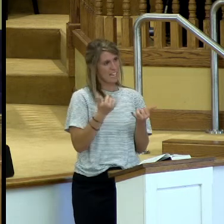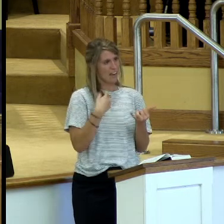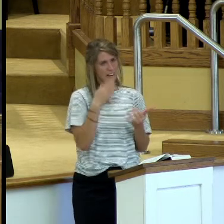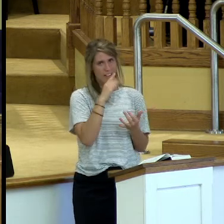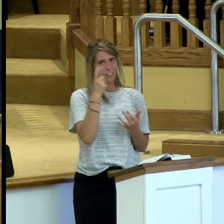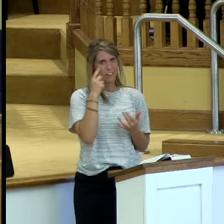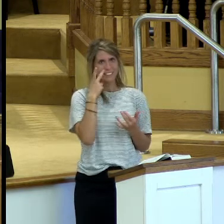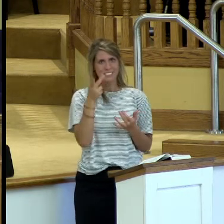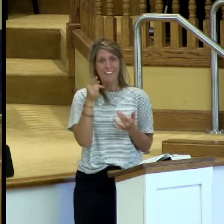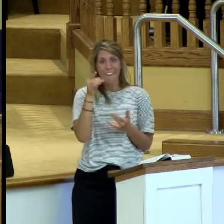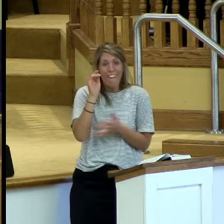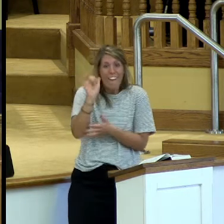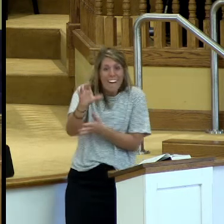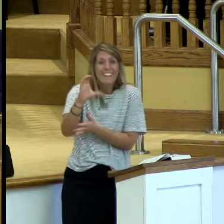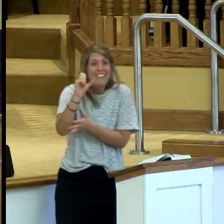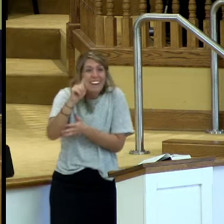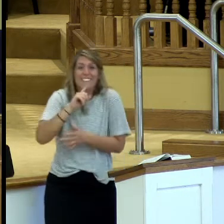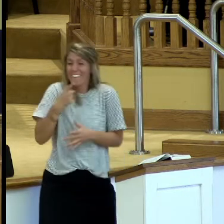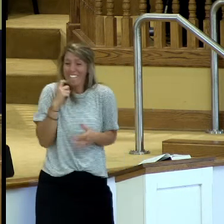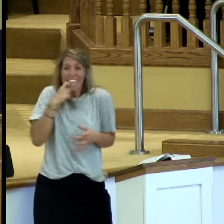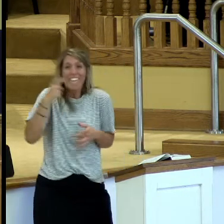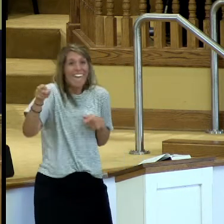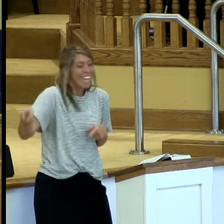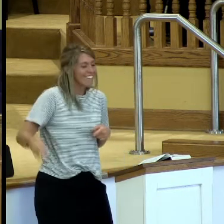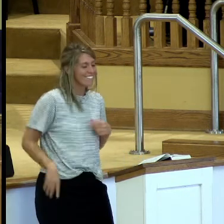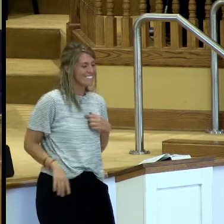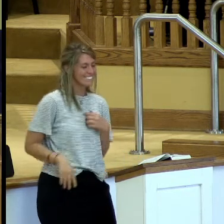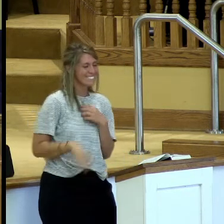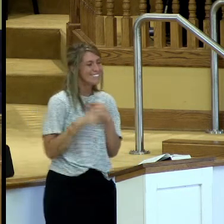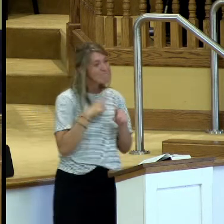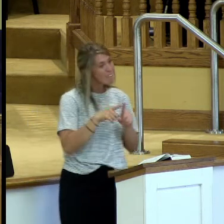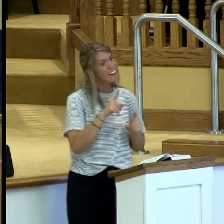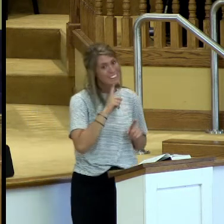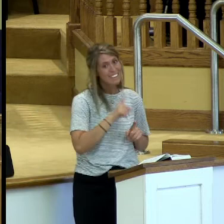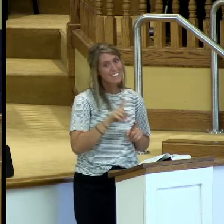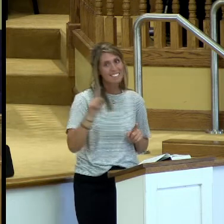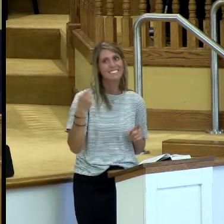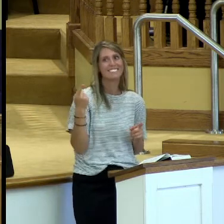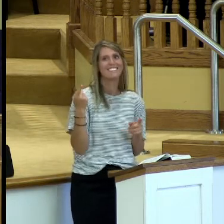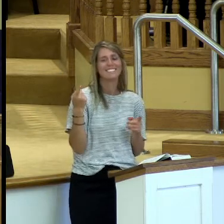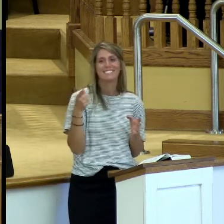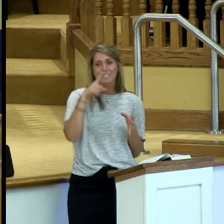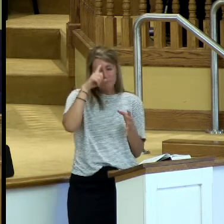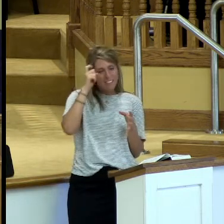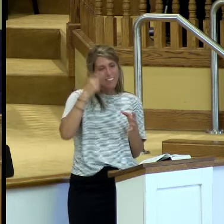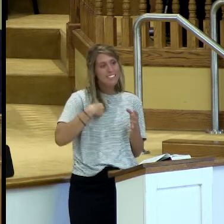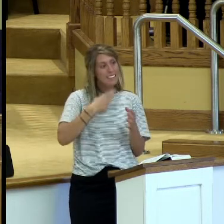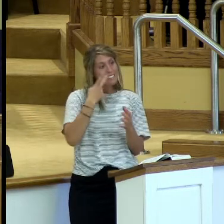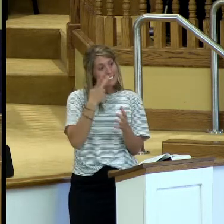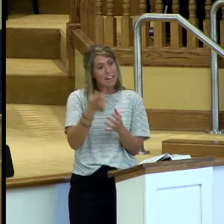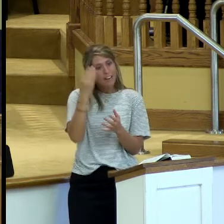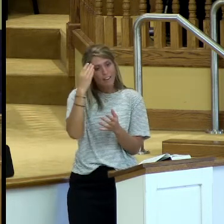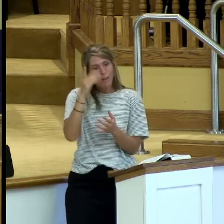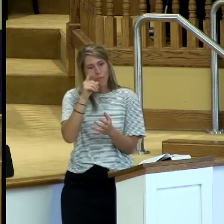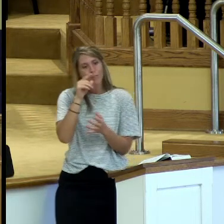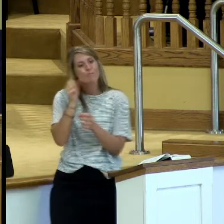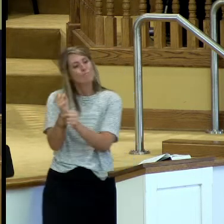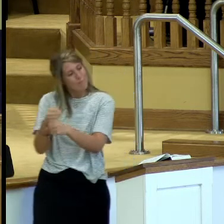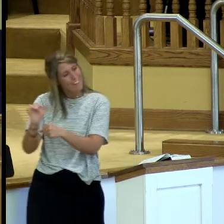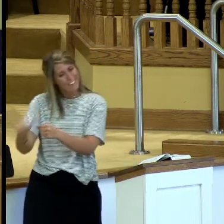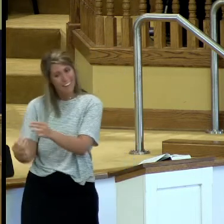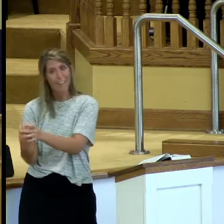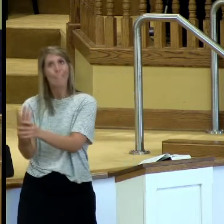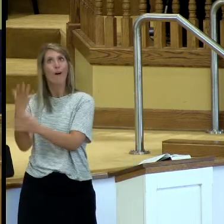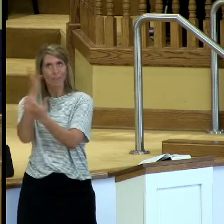Never thought I'd see the day. I'm like, look at that cactus, it's so cool. But it is. It's just, and like, it's because I get to see it, and I know who grew that